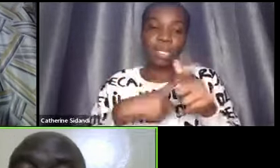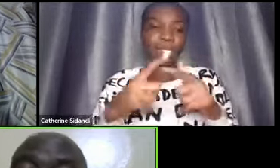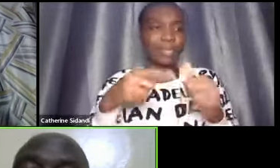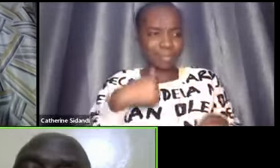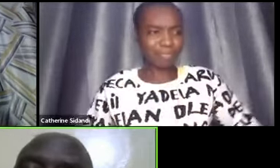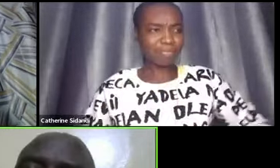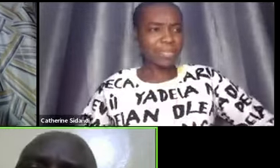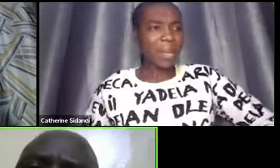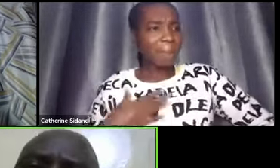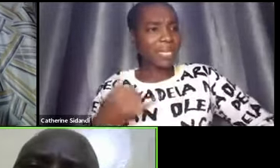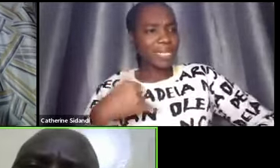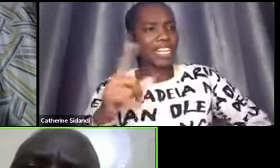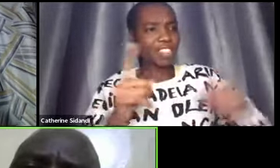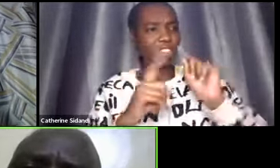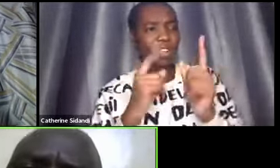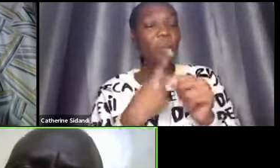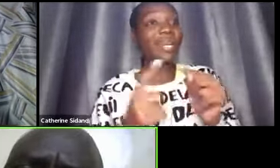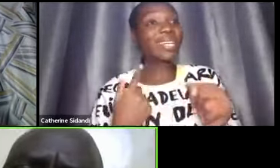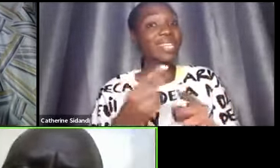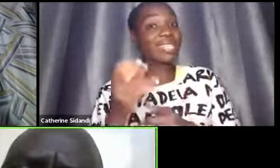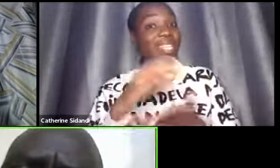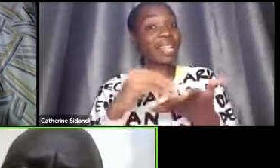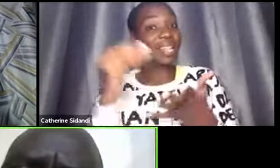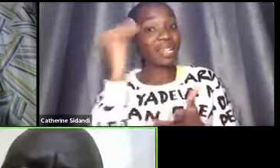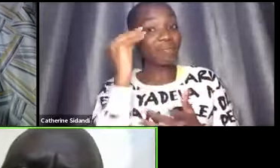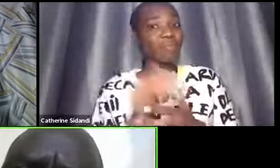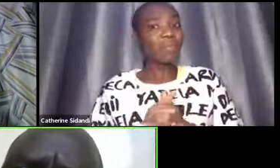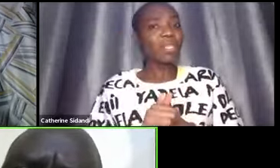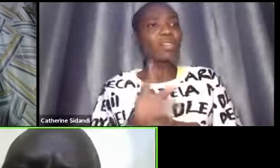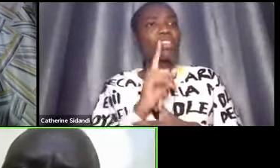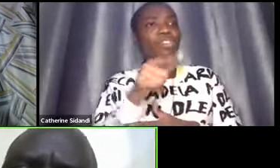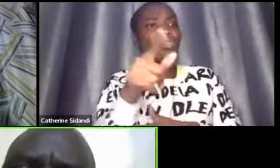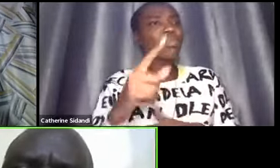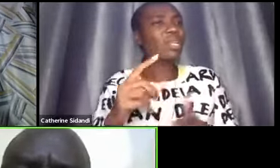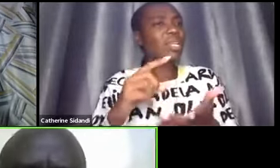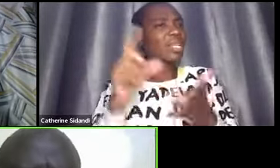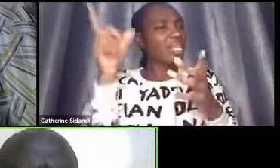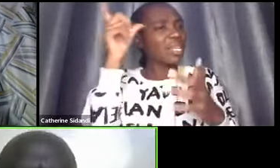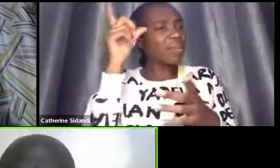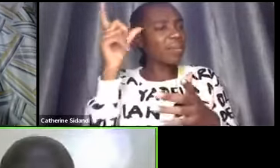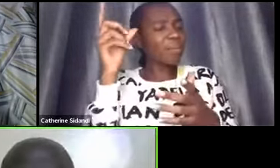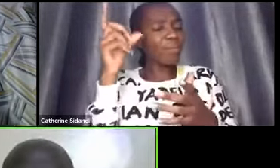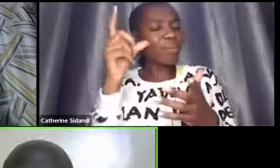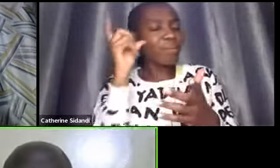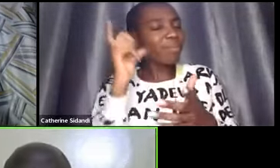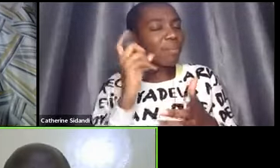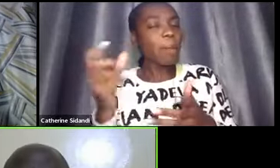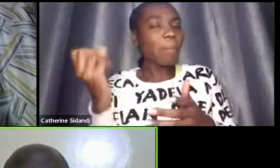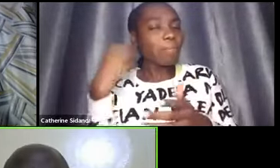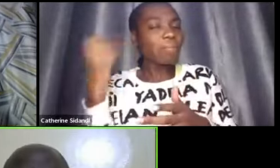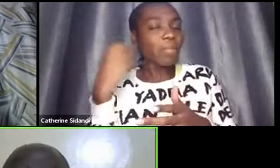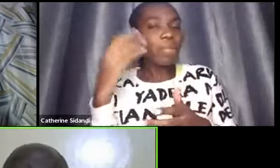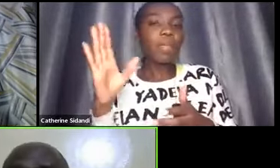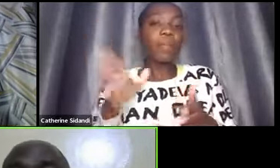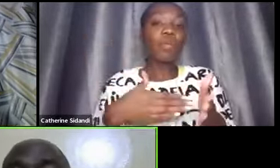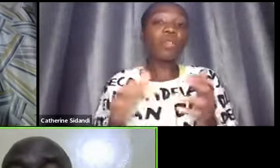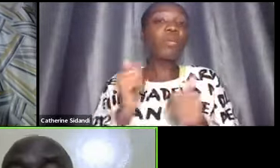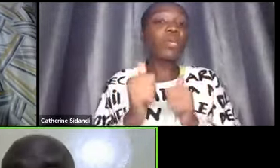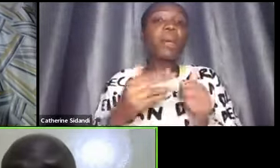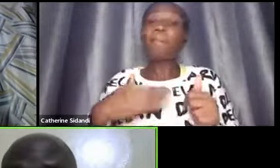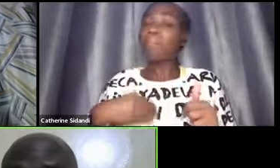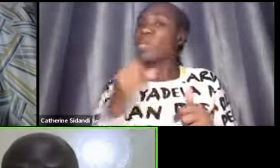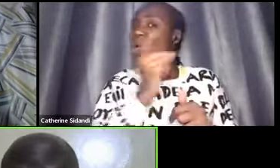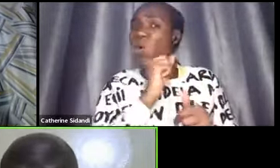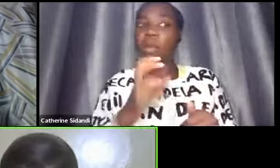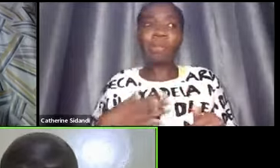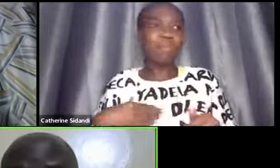somewhere. But by the way, what kind of music do you listen to yourself?" The lady said, "You know, I'm old school. I don't listen to this